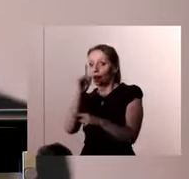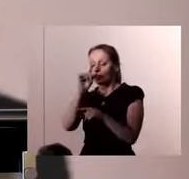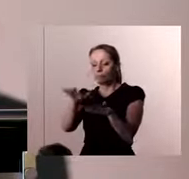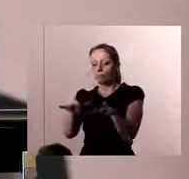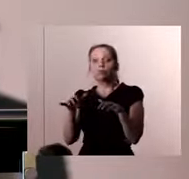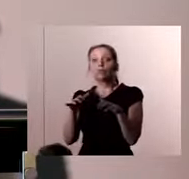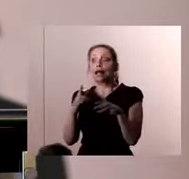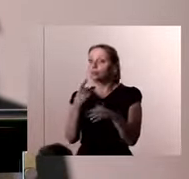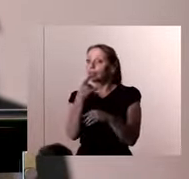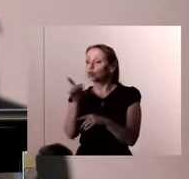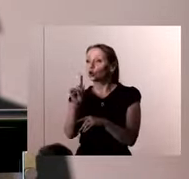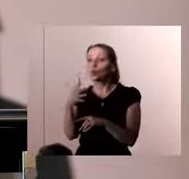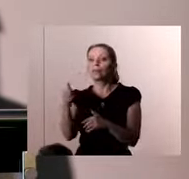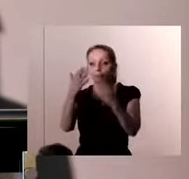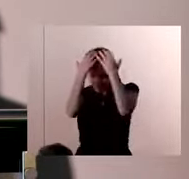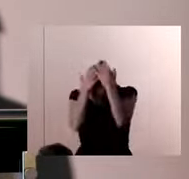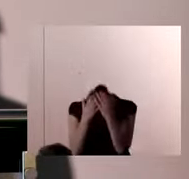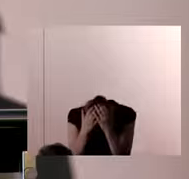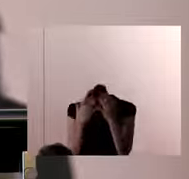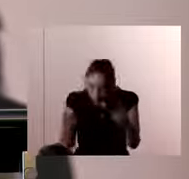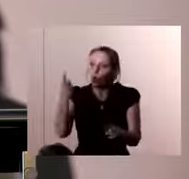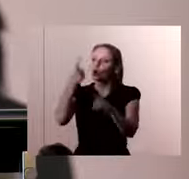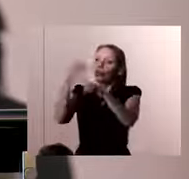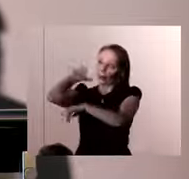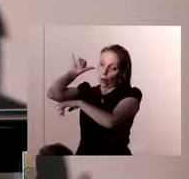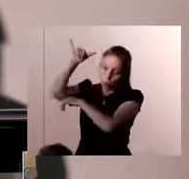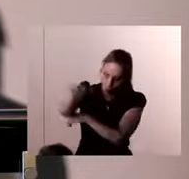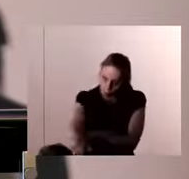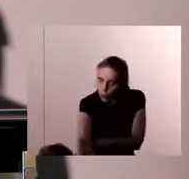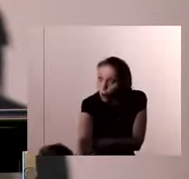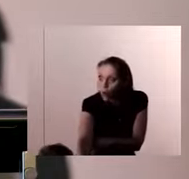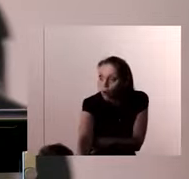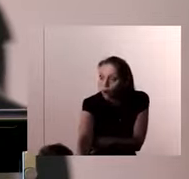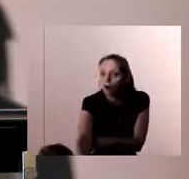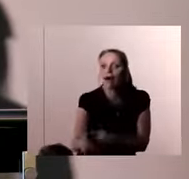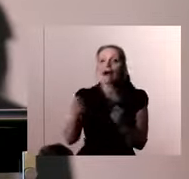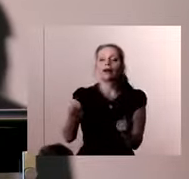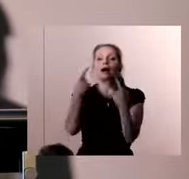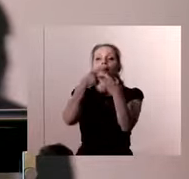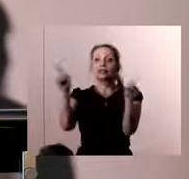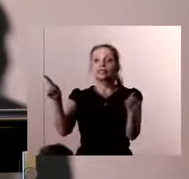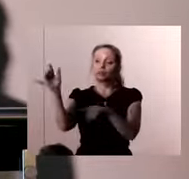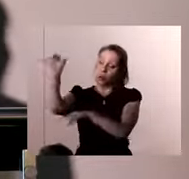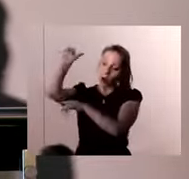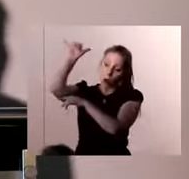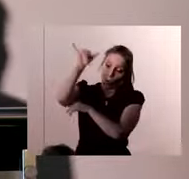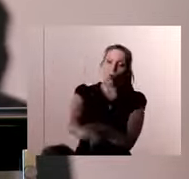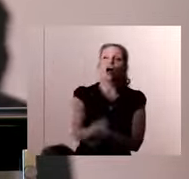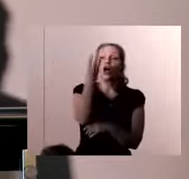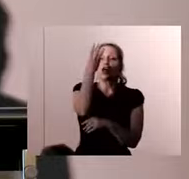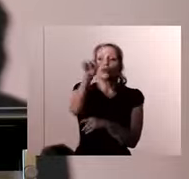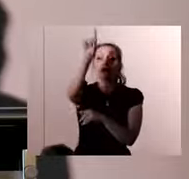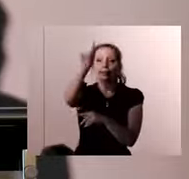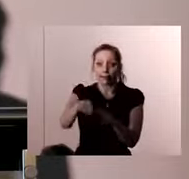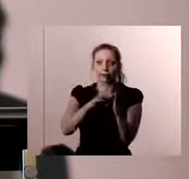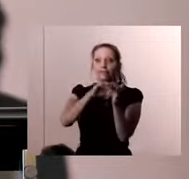told to brace for a rapid descent. And after that announcement, the plane plummeted 30,000 feet